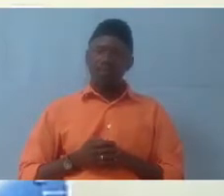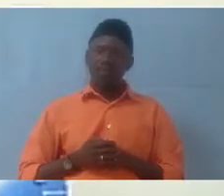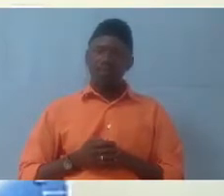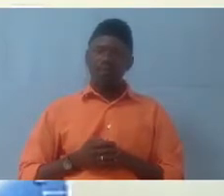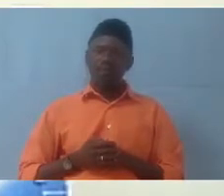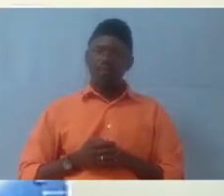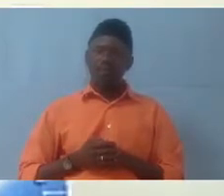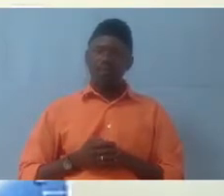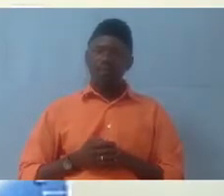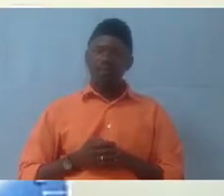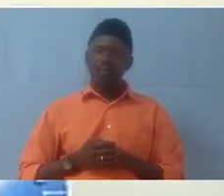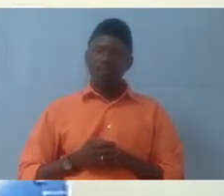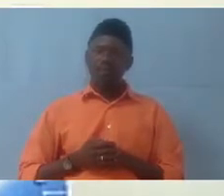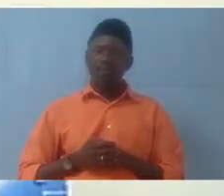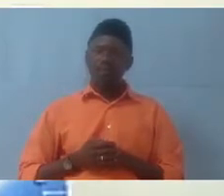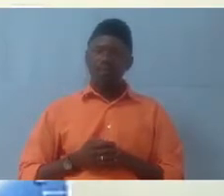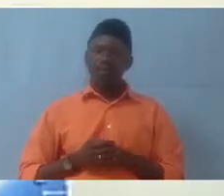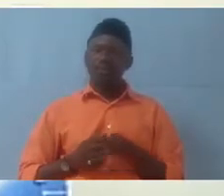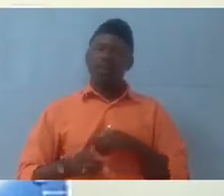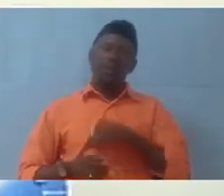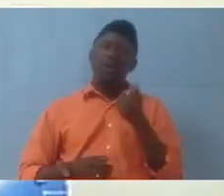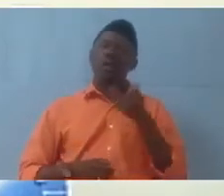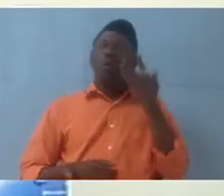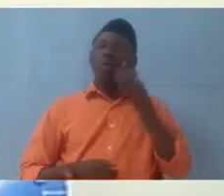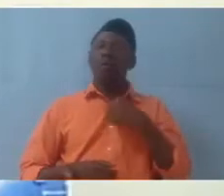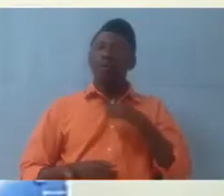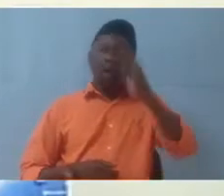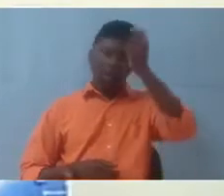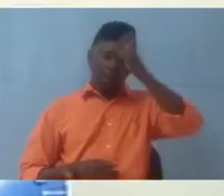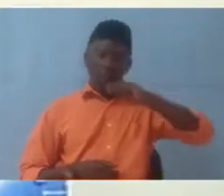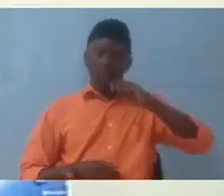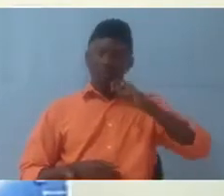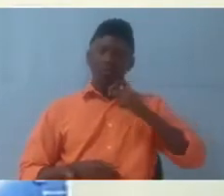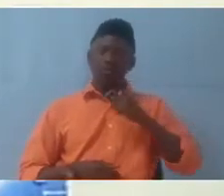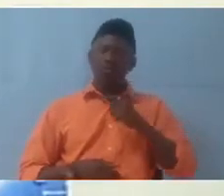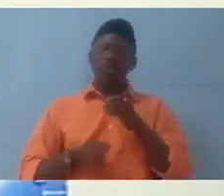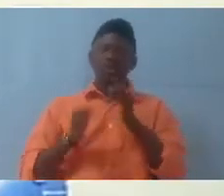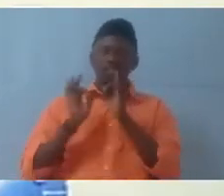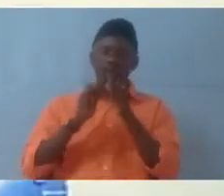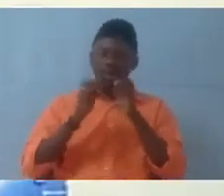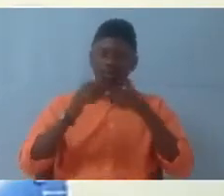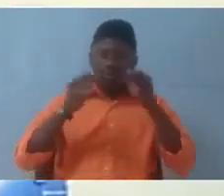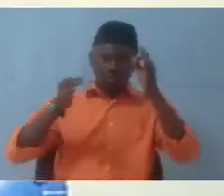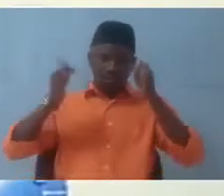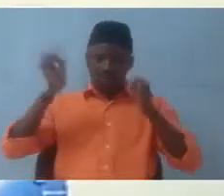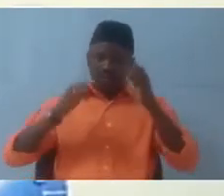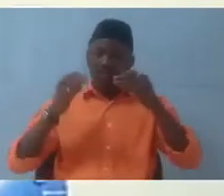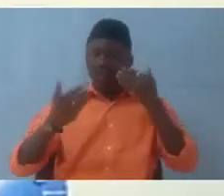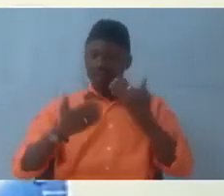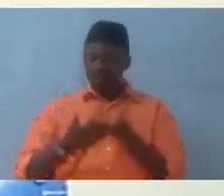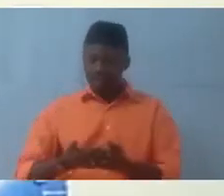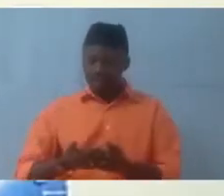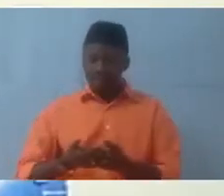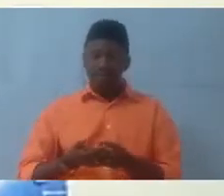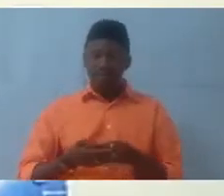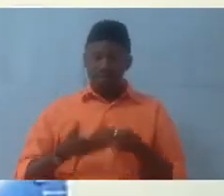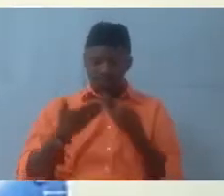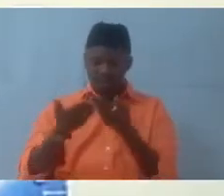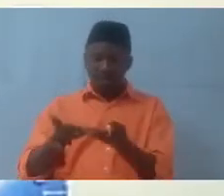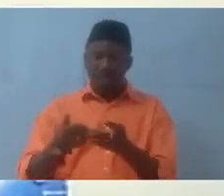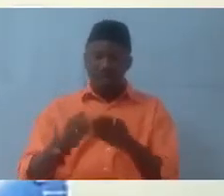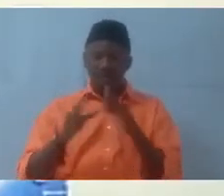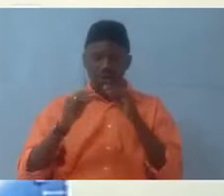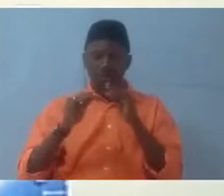when the prosecutor closes its case, gannaaw bi nga xamé ni nak ki amewon kayti ji ñaati di prosecutor bi del di jéxal